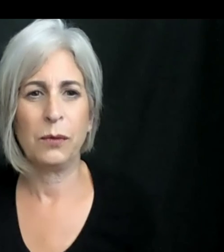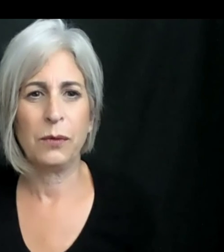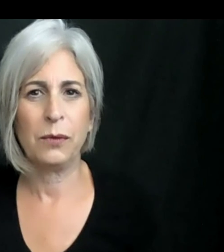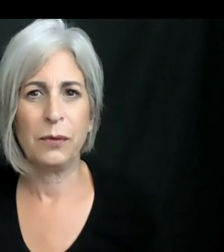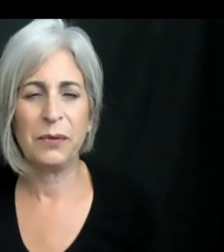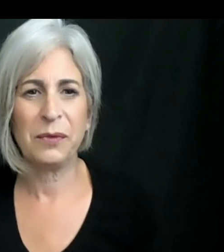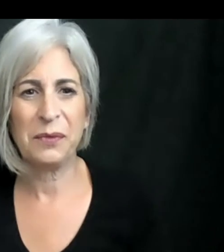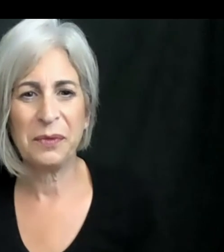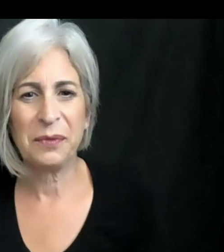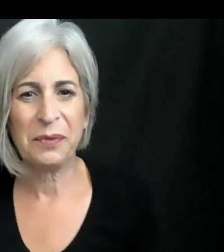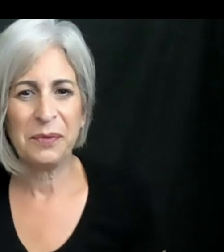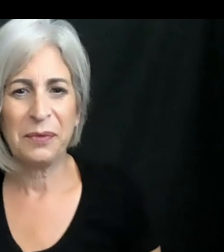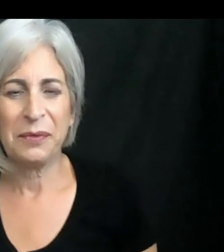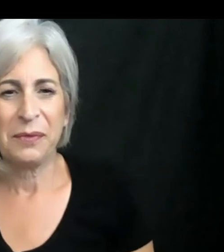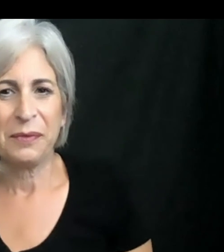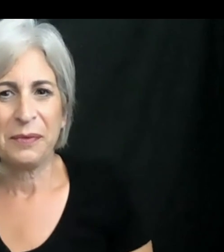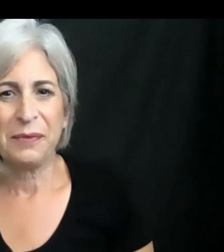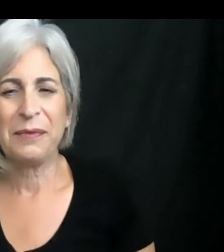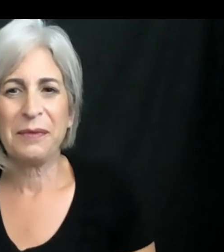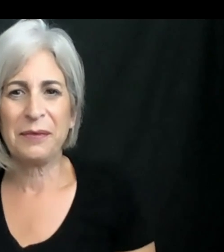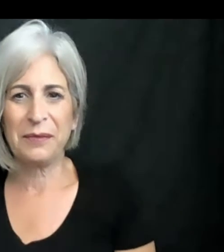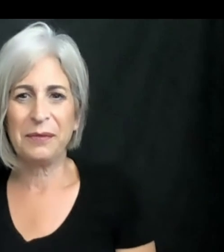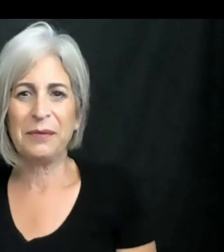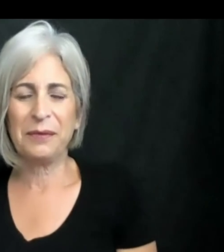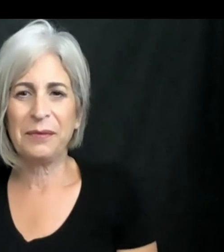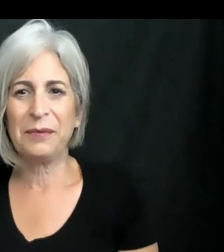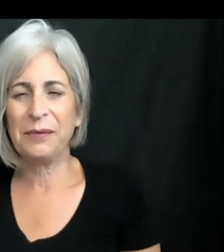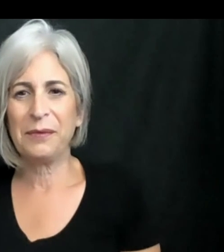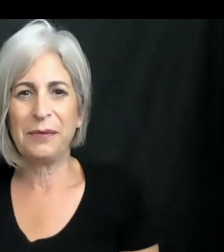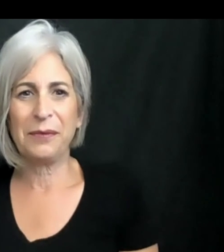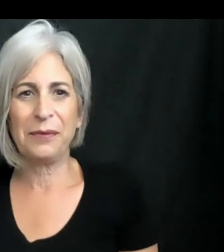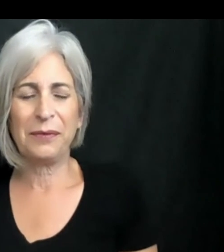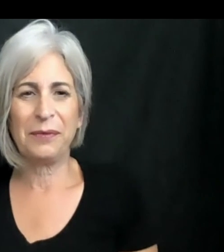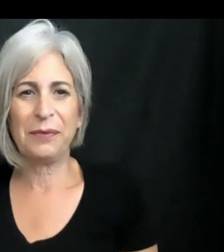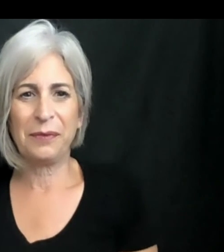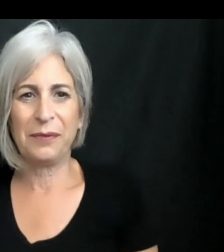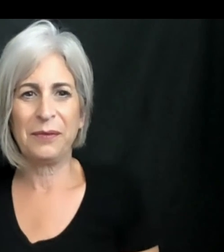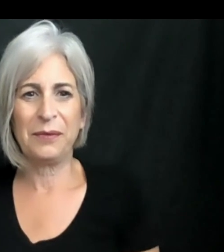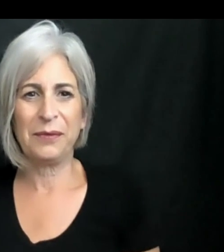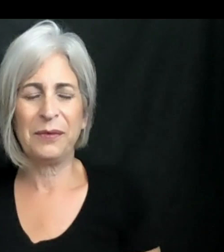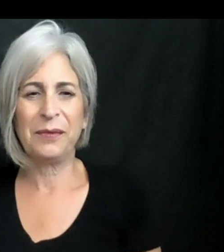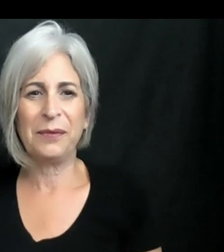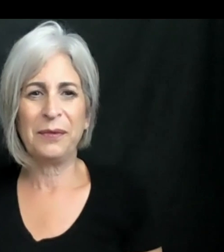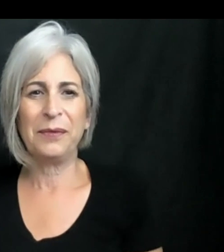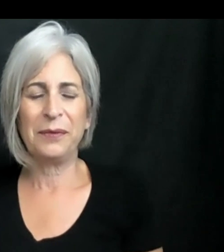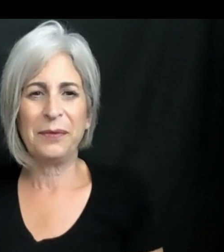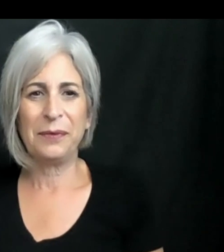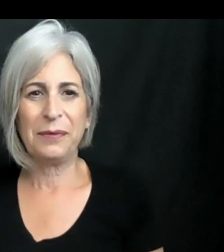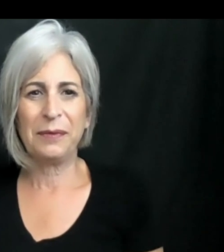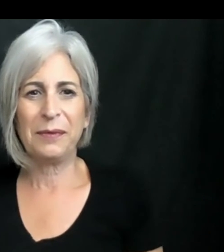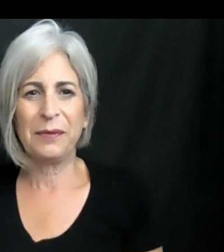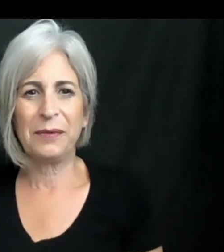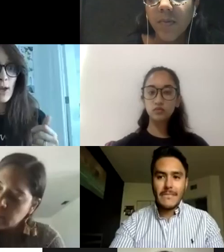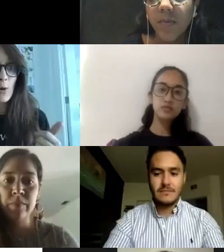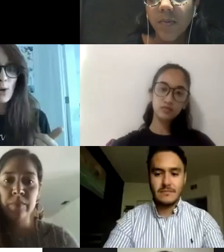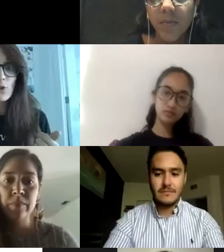Monica, and I, in all honesty, I've heard it very often, and I know that you've thought about it as well, Mark. So for the sake of time, we're going